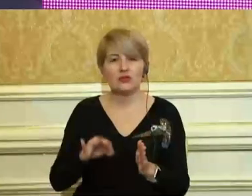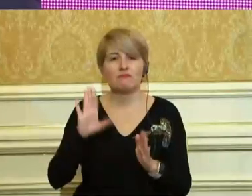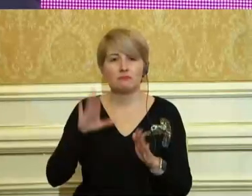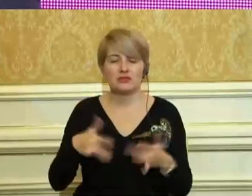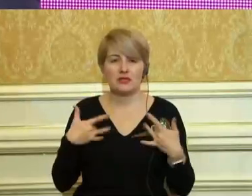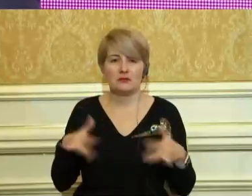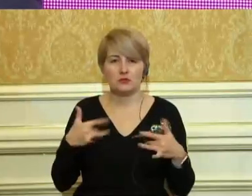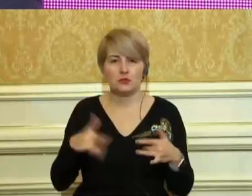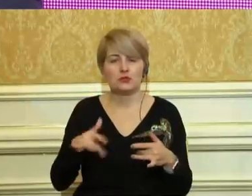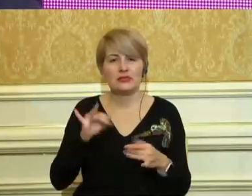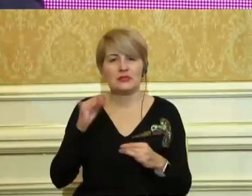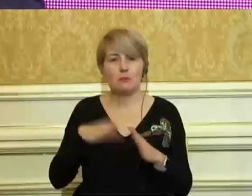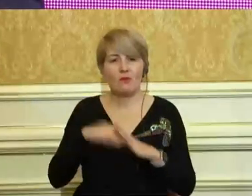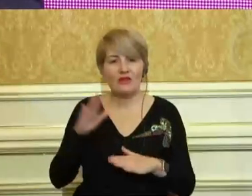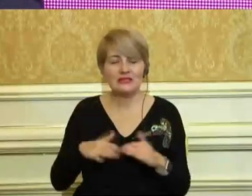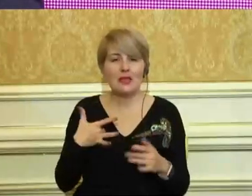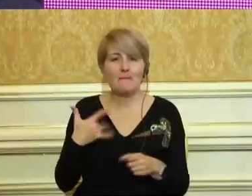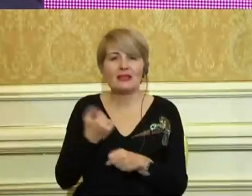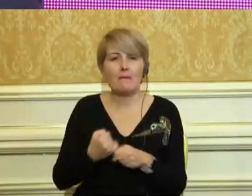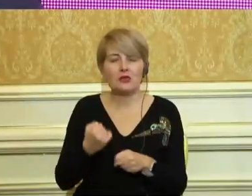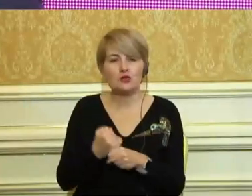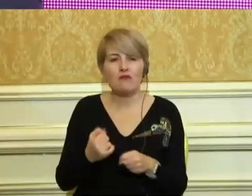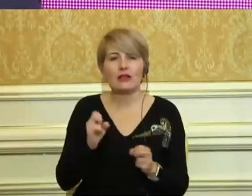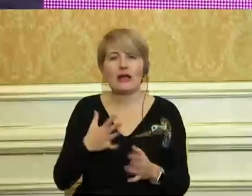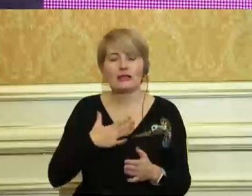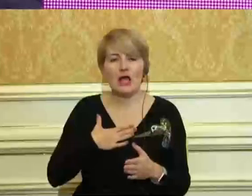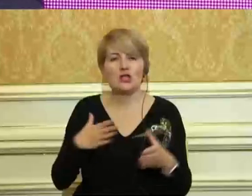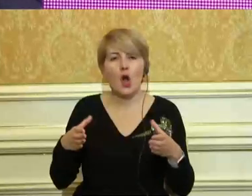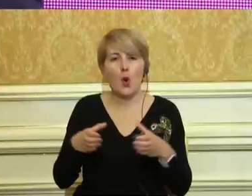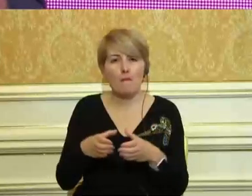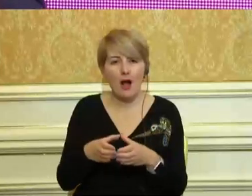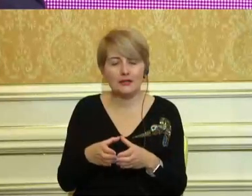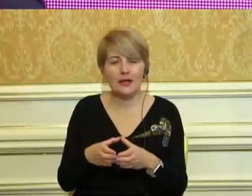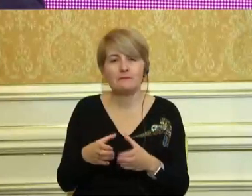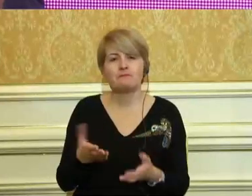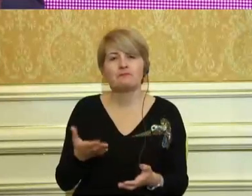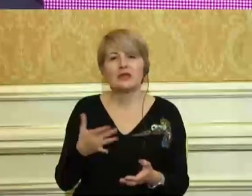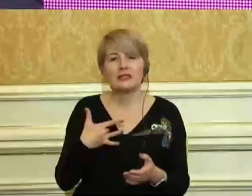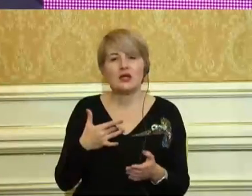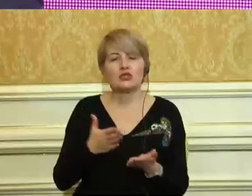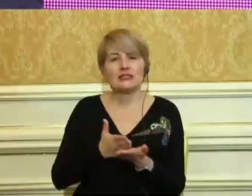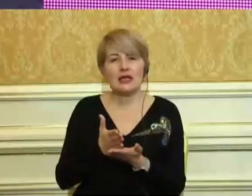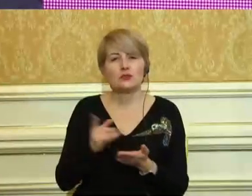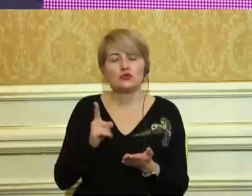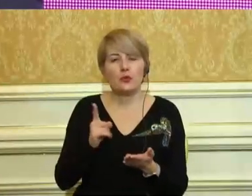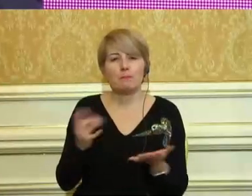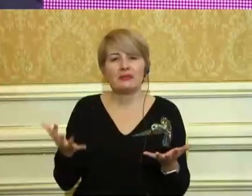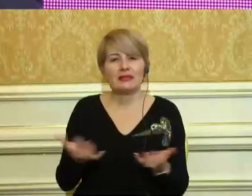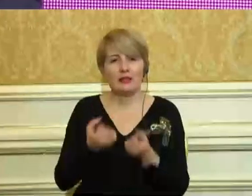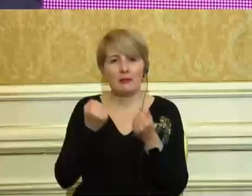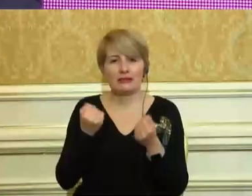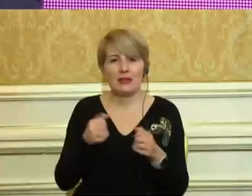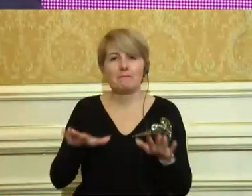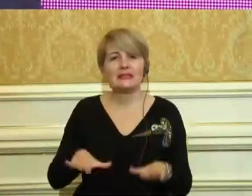have worked as a community with our tech sector to embrace, to support local startups that start up